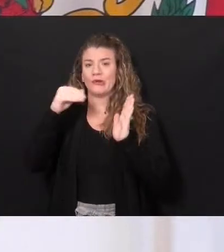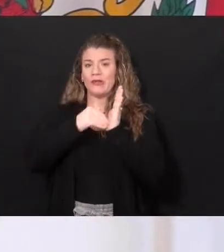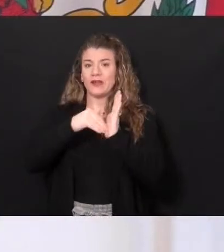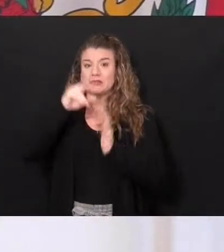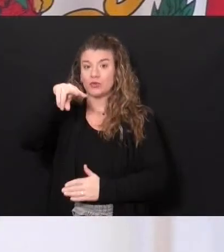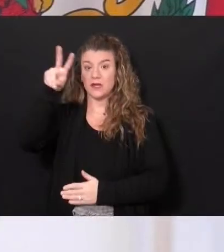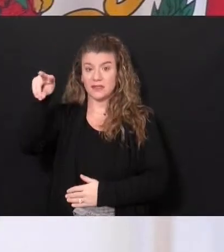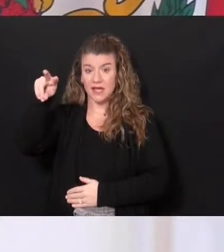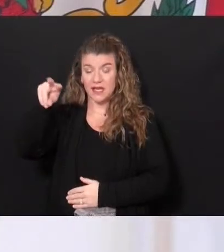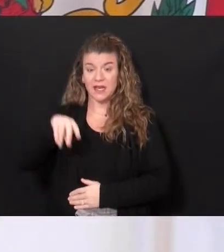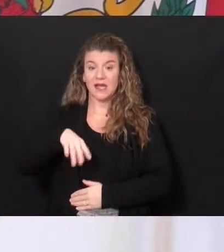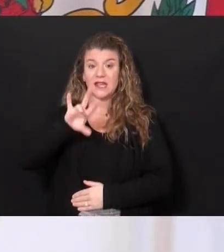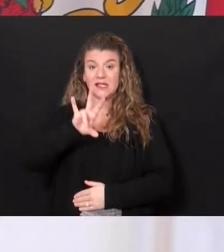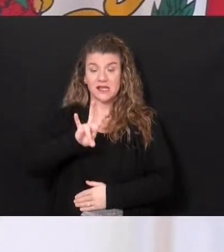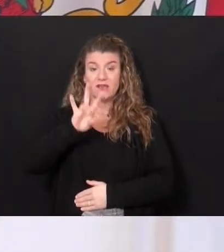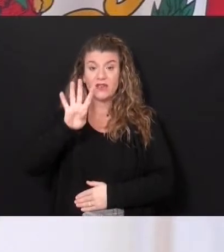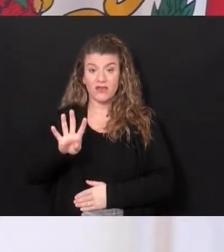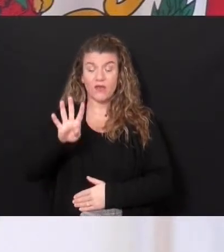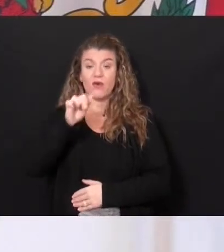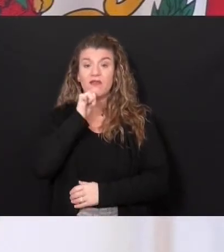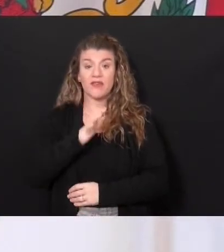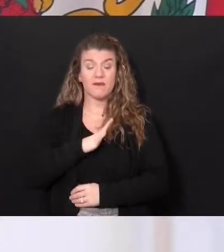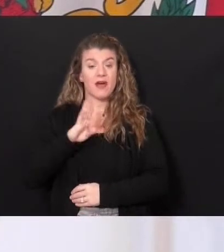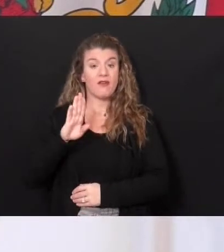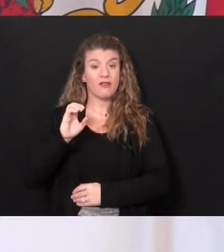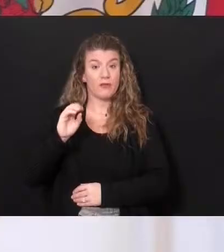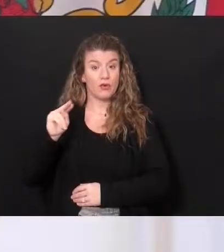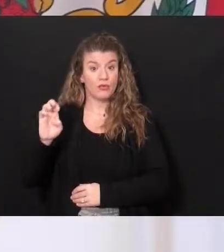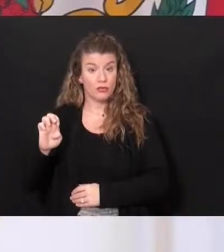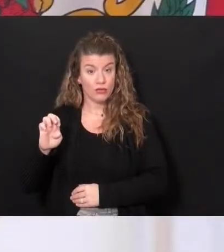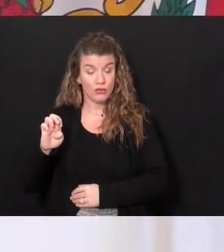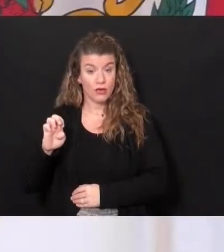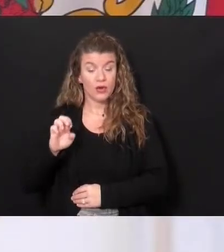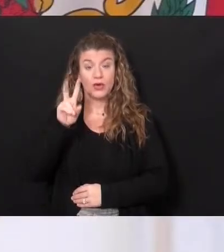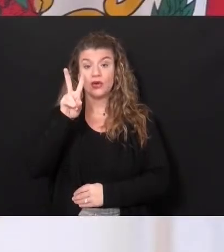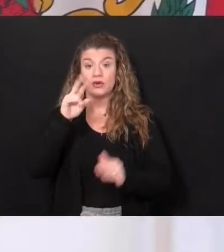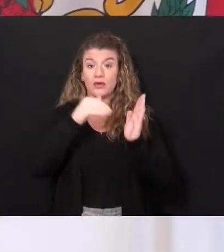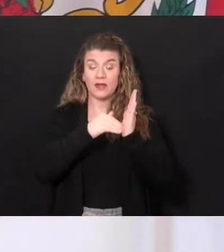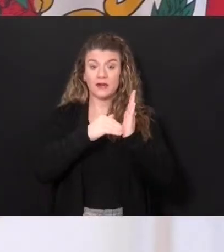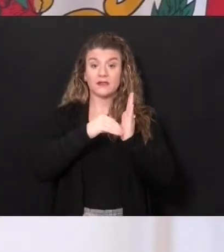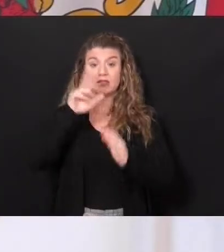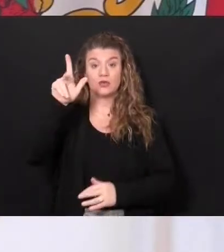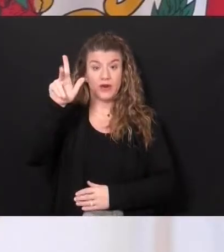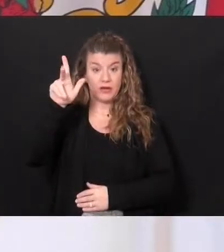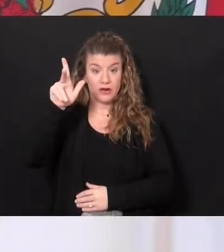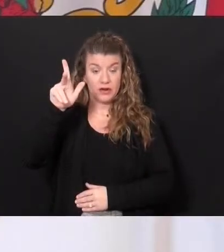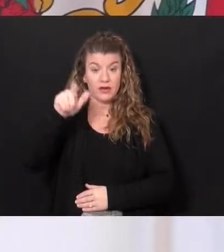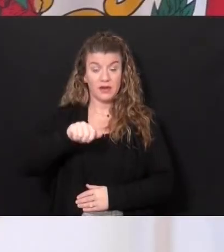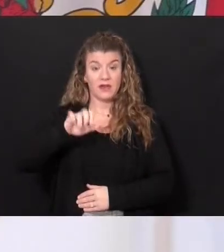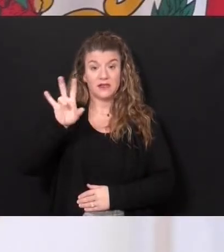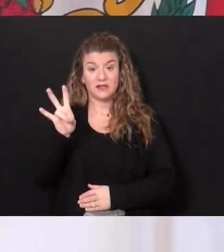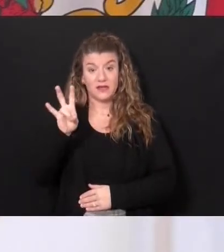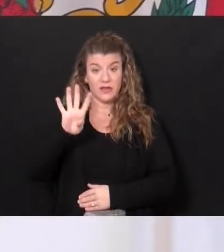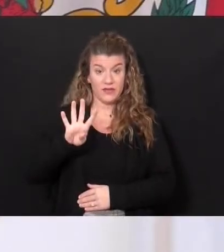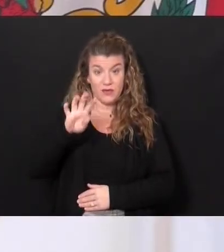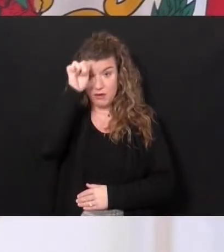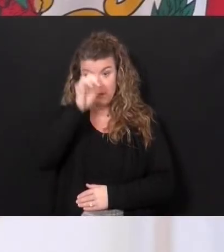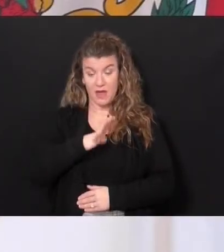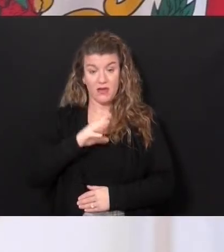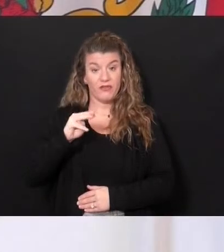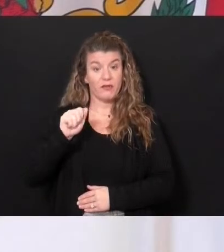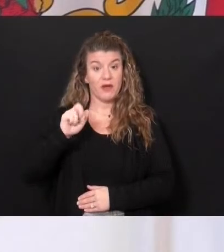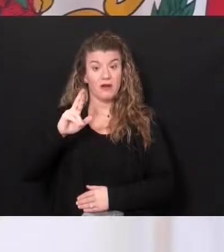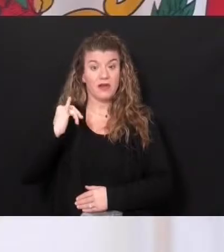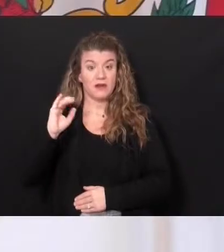2022 death, a 74-year-old female from Boone County. The 2023 death, a 74-year-old male from